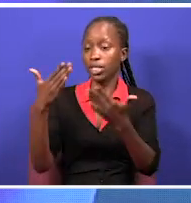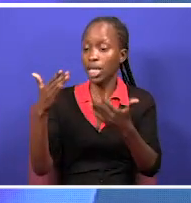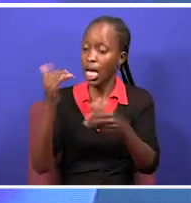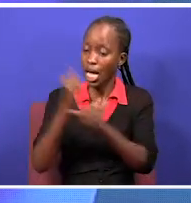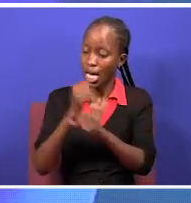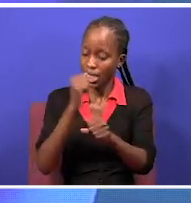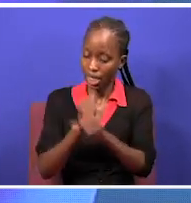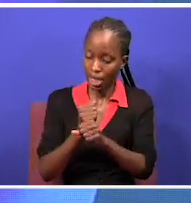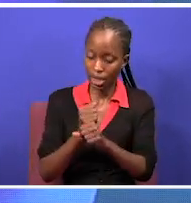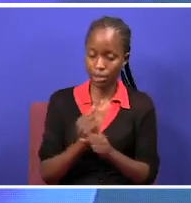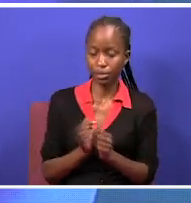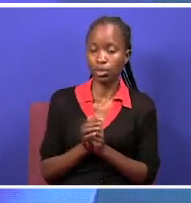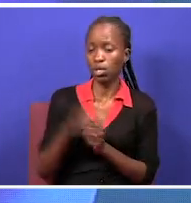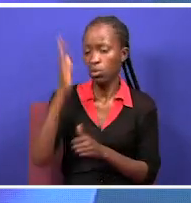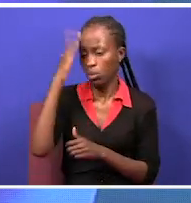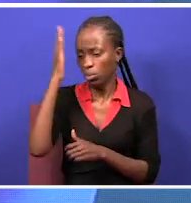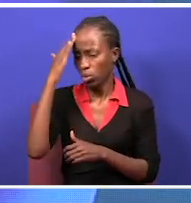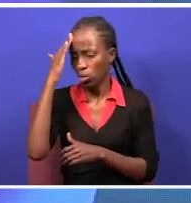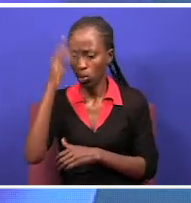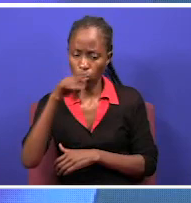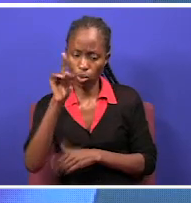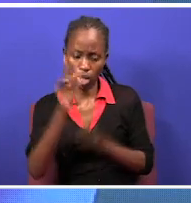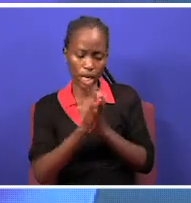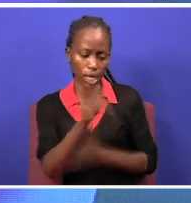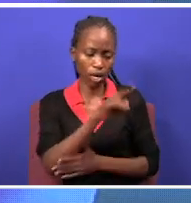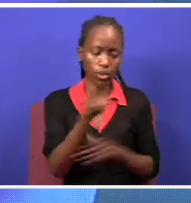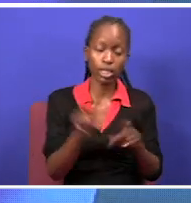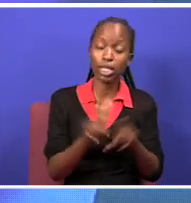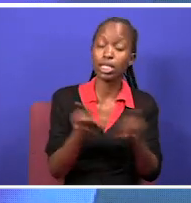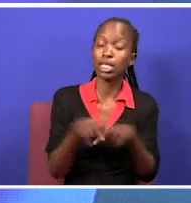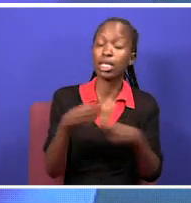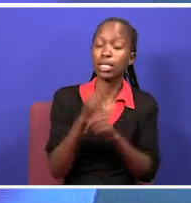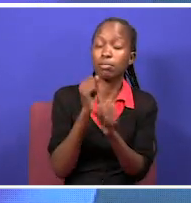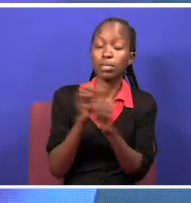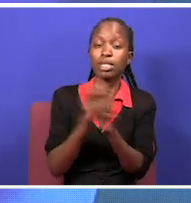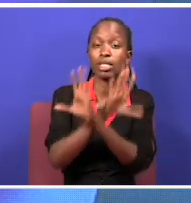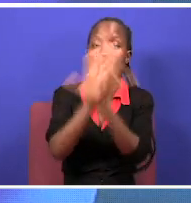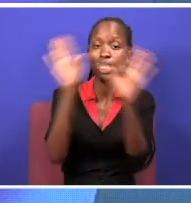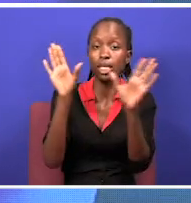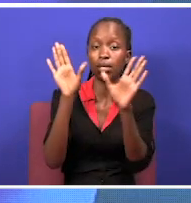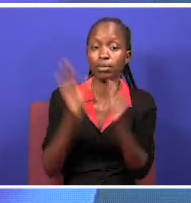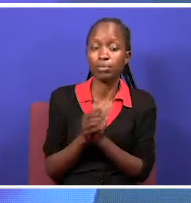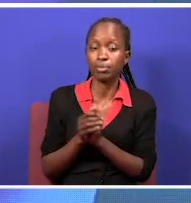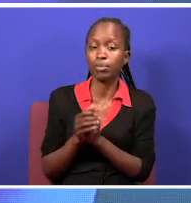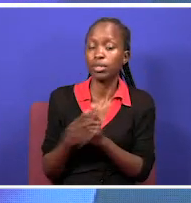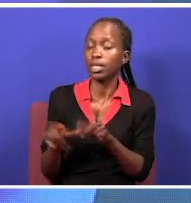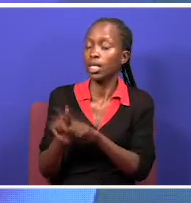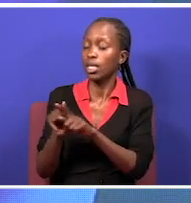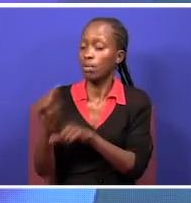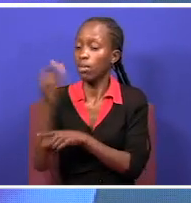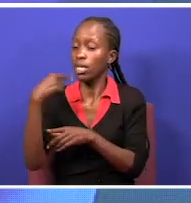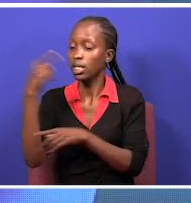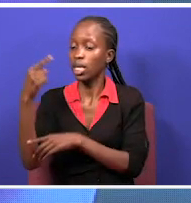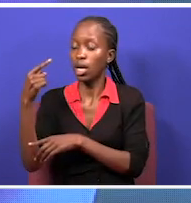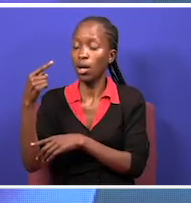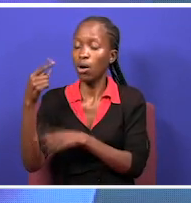right and wrong. It makes it clearer. In another verse, it says, your word is a lamp unto